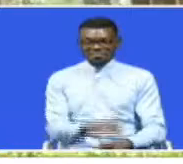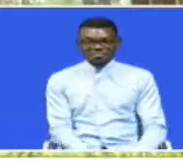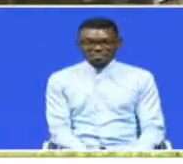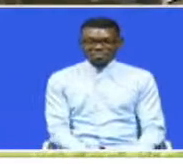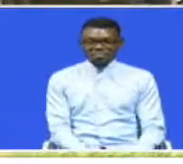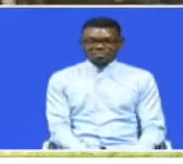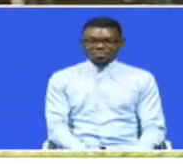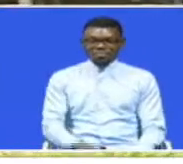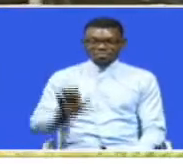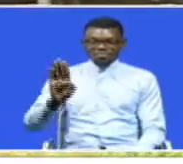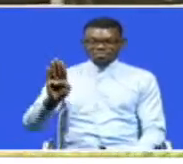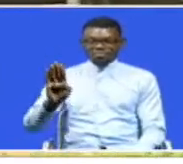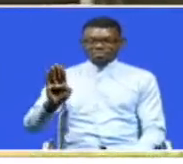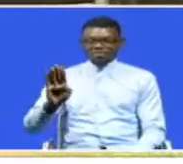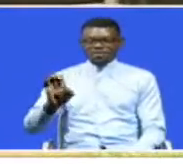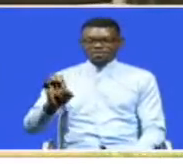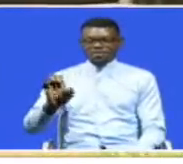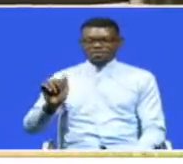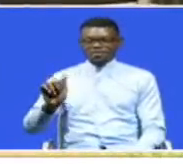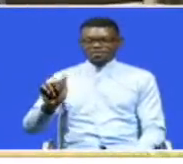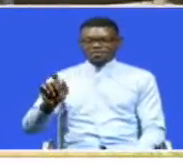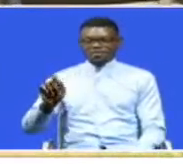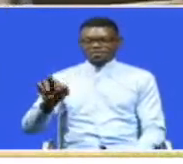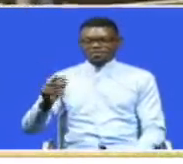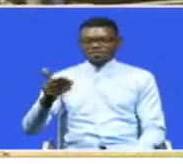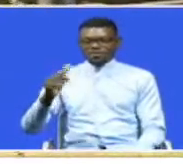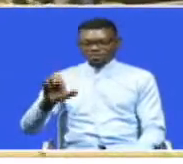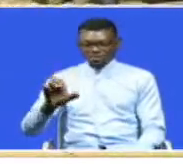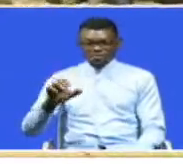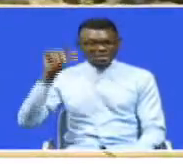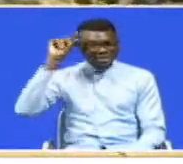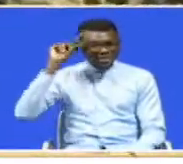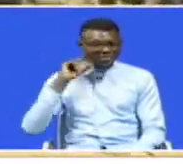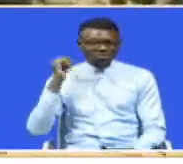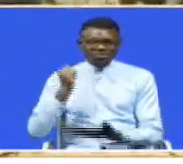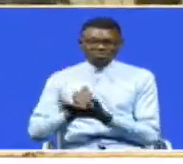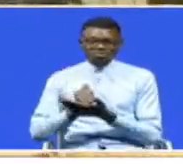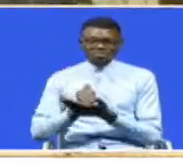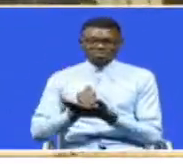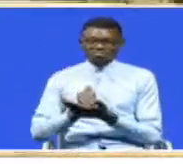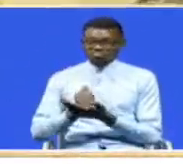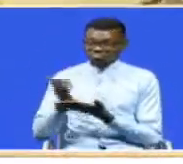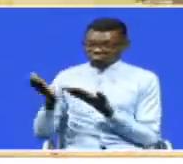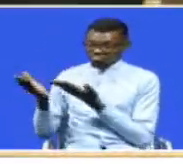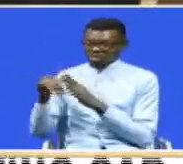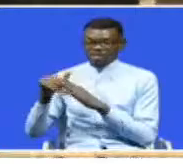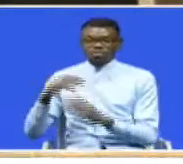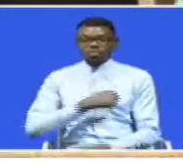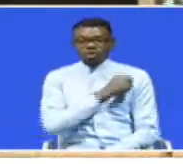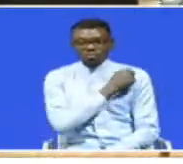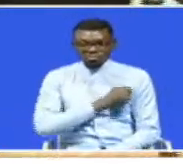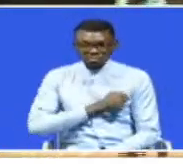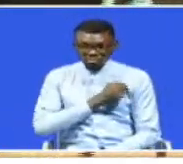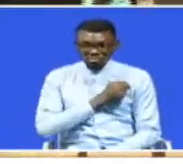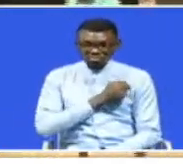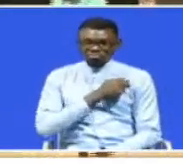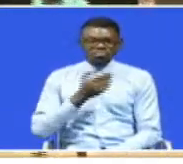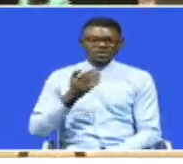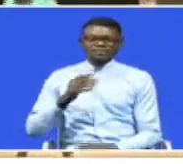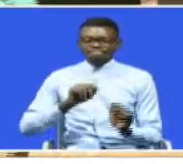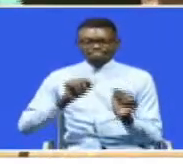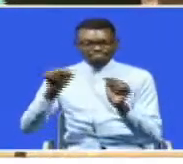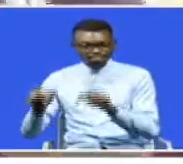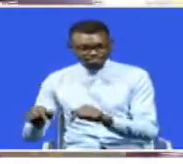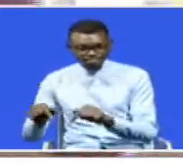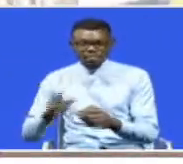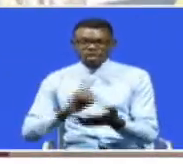we meet beatrice magolo here at the gender offices at the jaramugio ginghaudinga teaching and referral hospital where she had come to